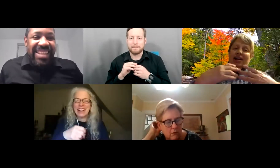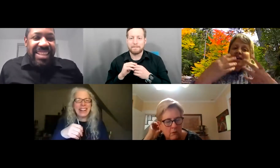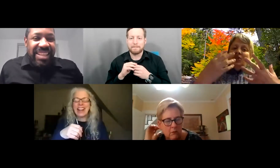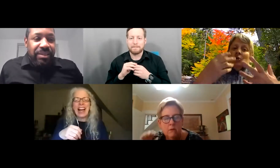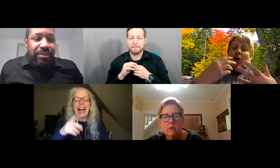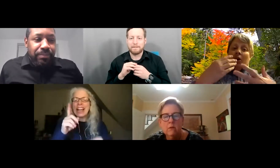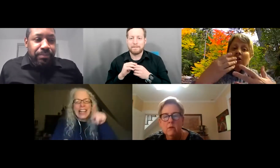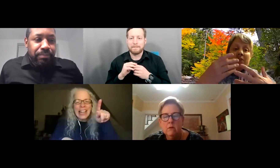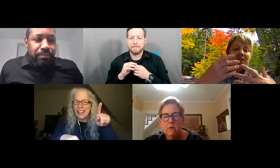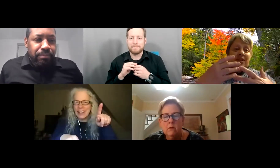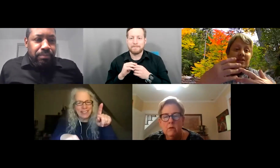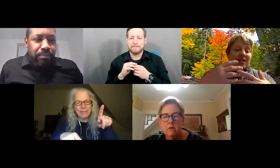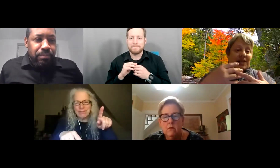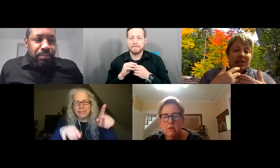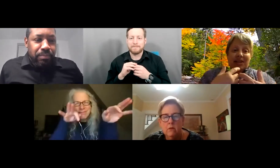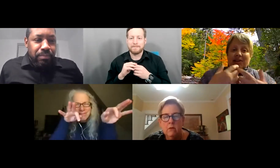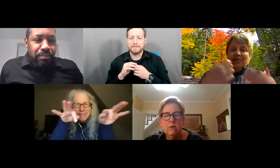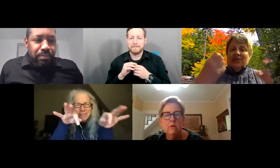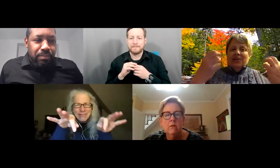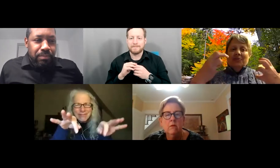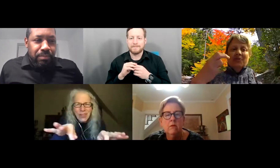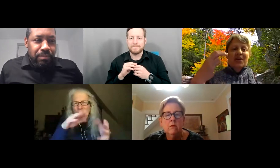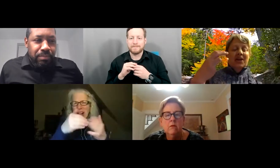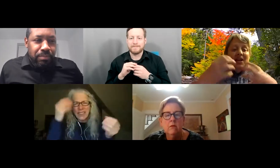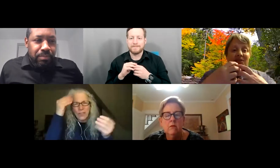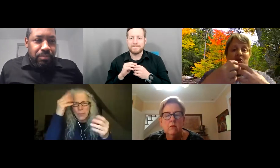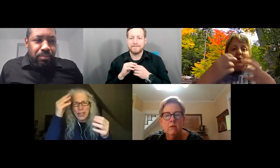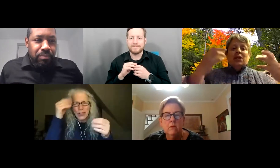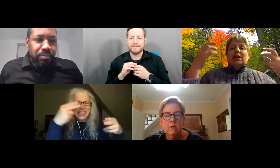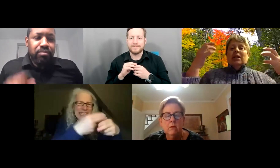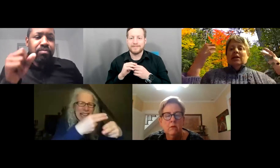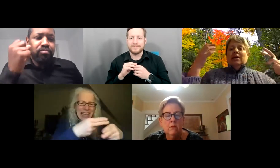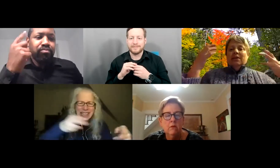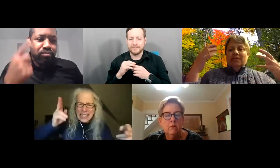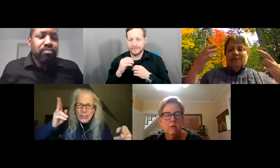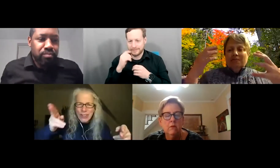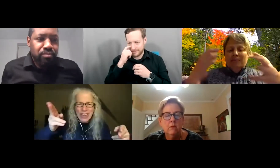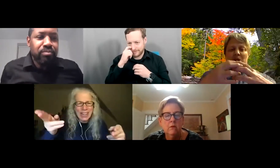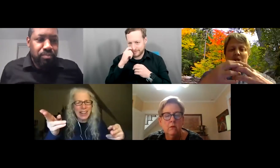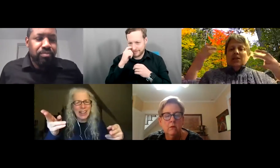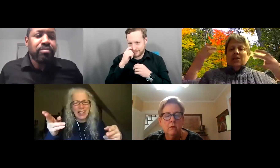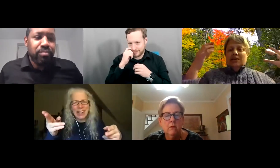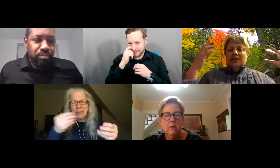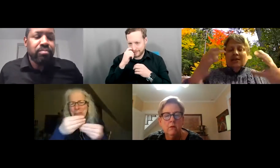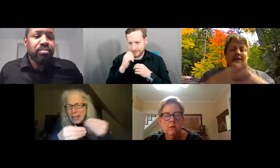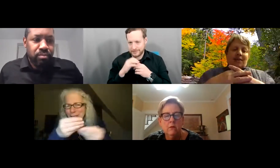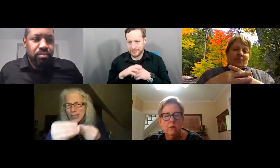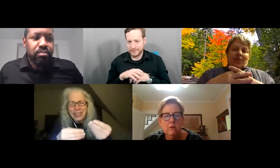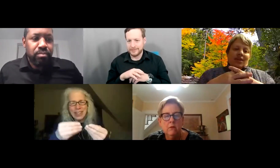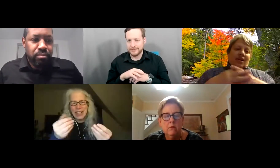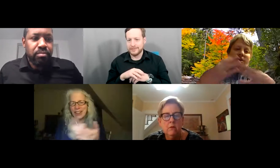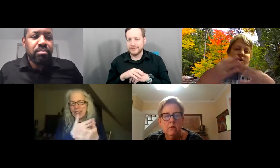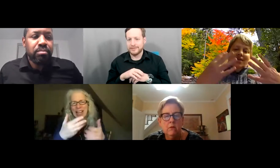I can't do all of the details of history and budgets. And